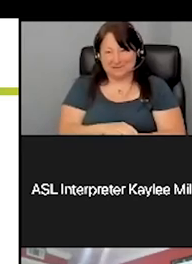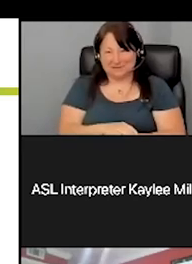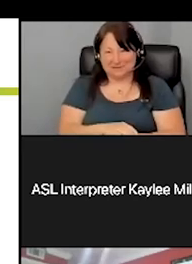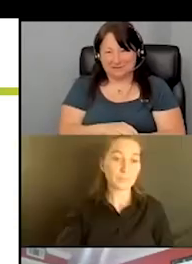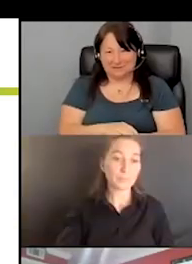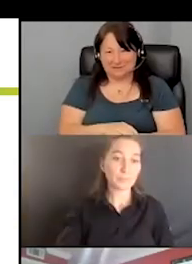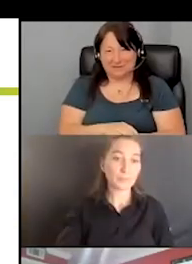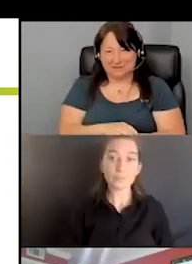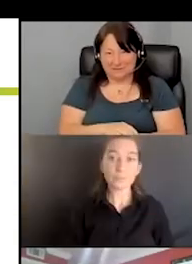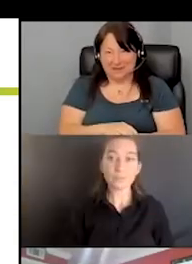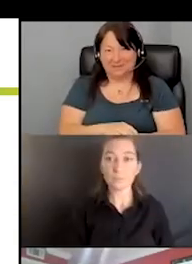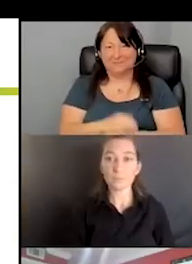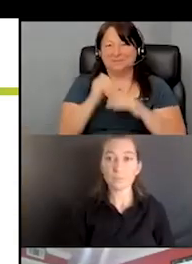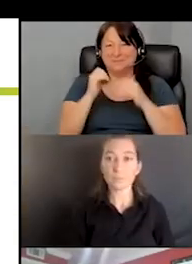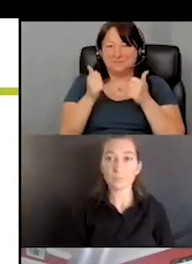There we go.